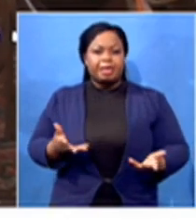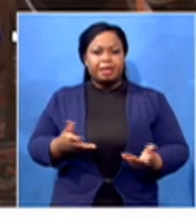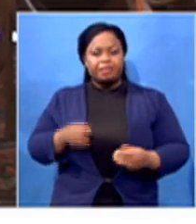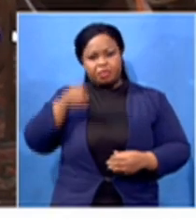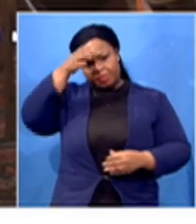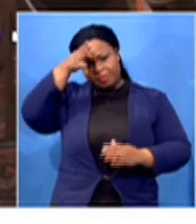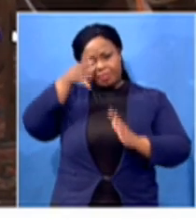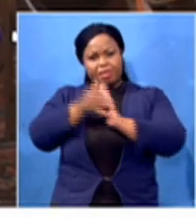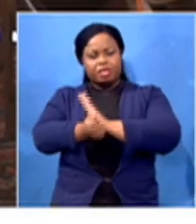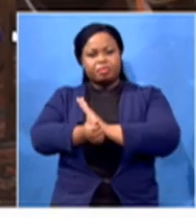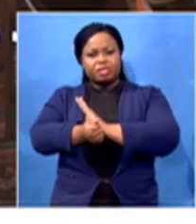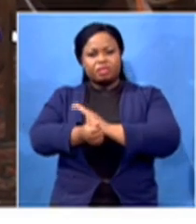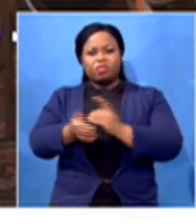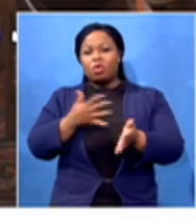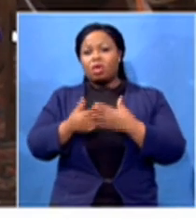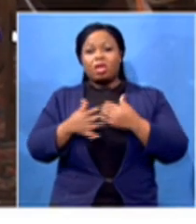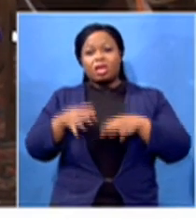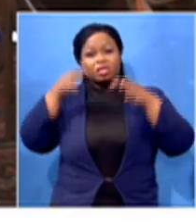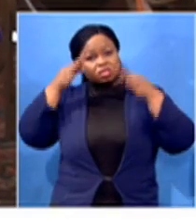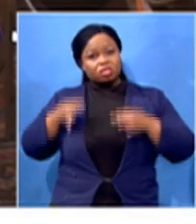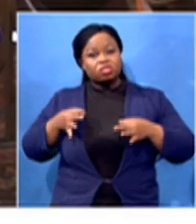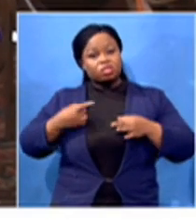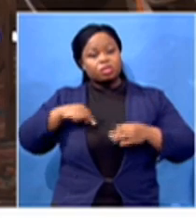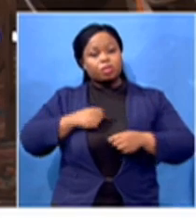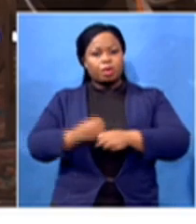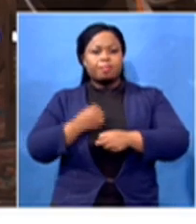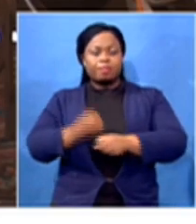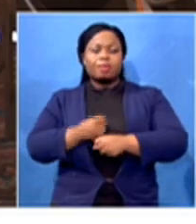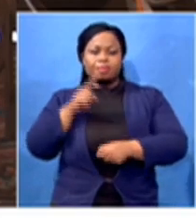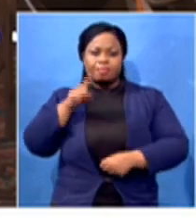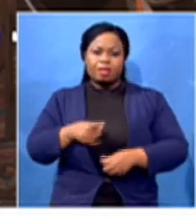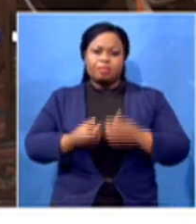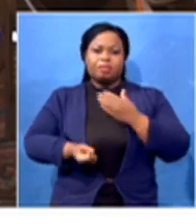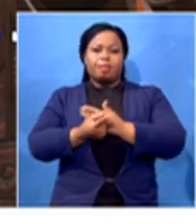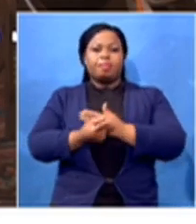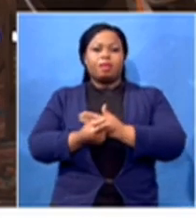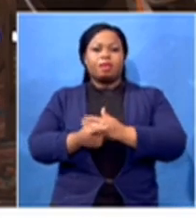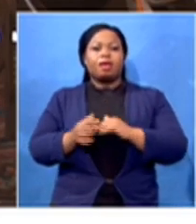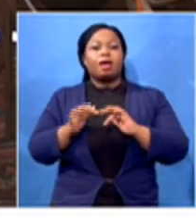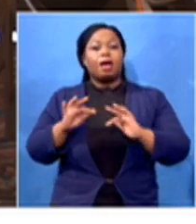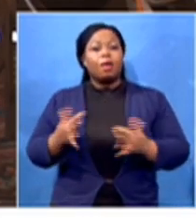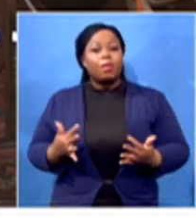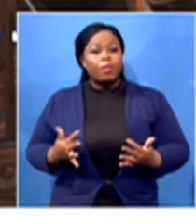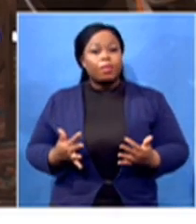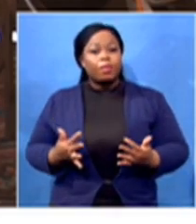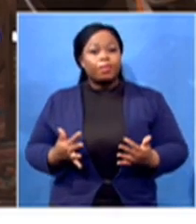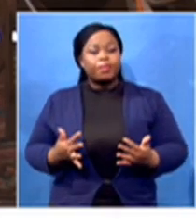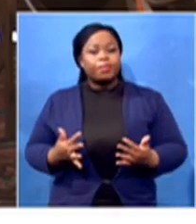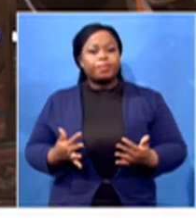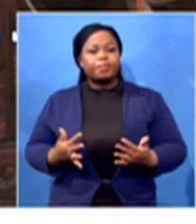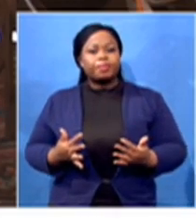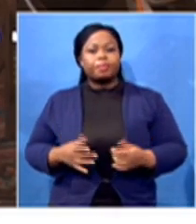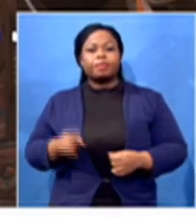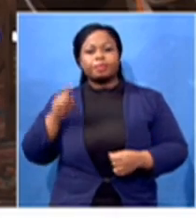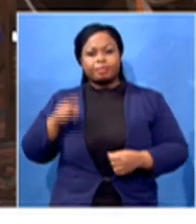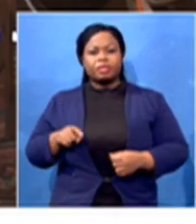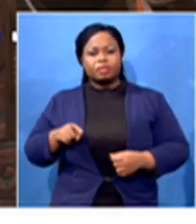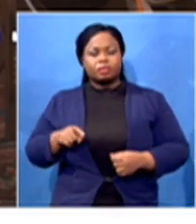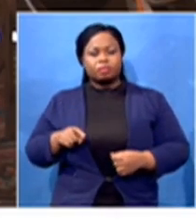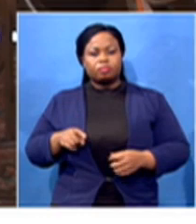expertise, and whatever decisions we take should be taken with stifling the spread